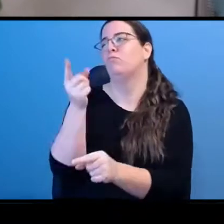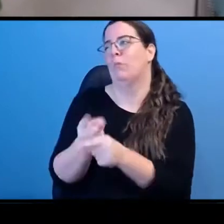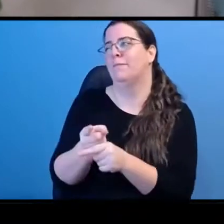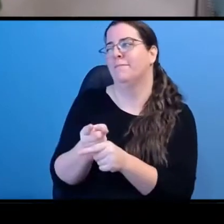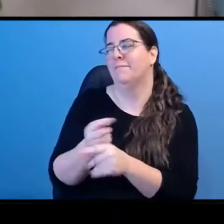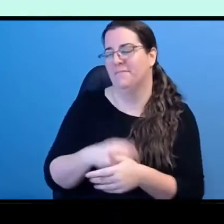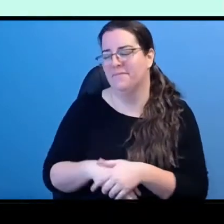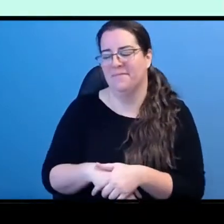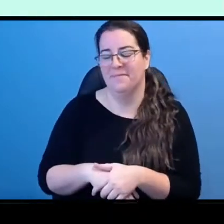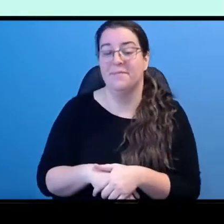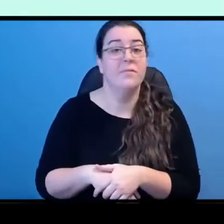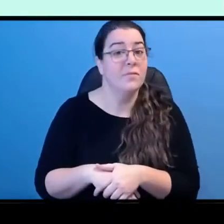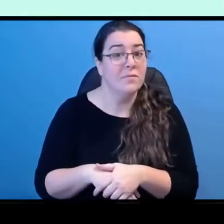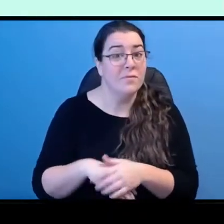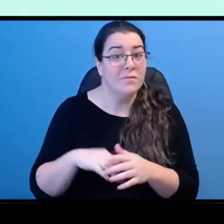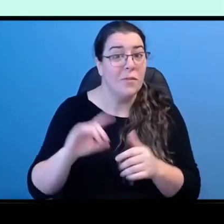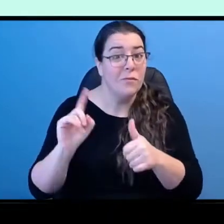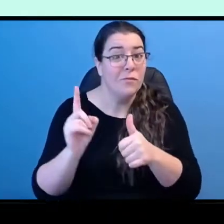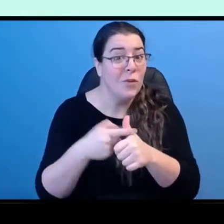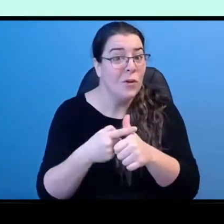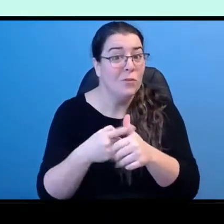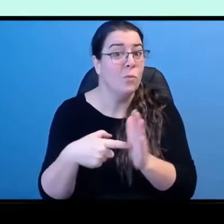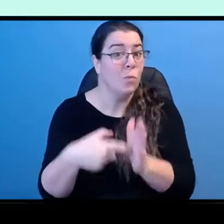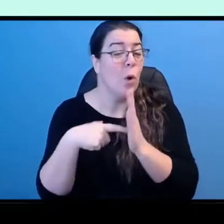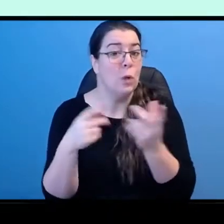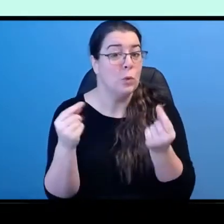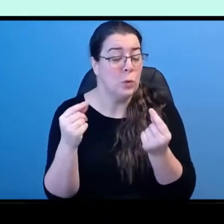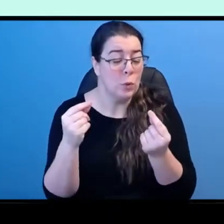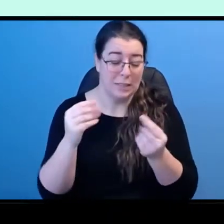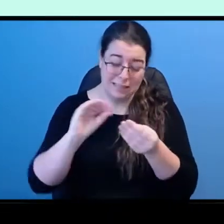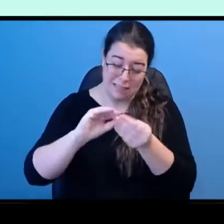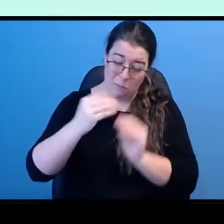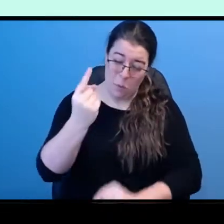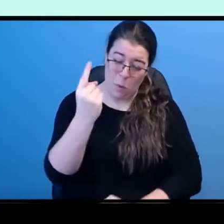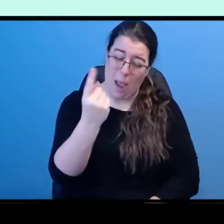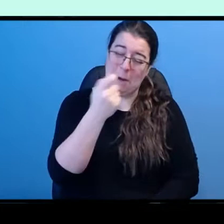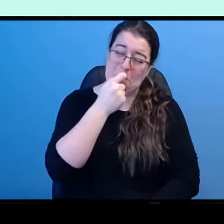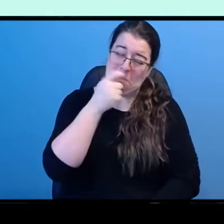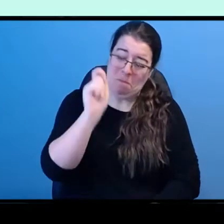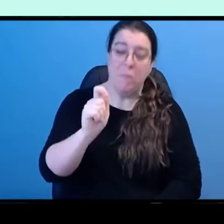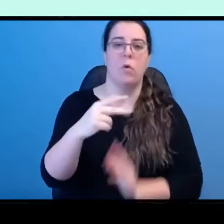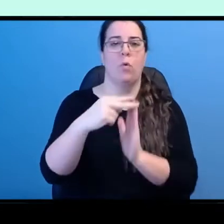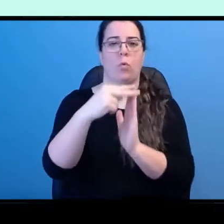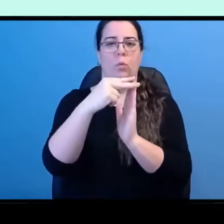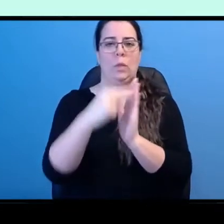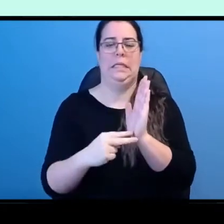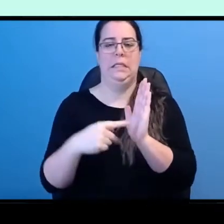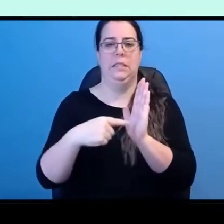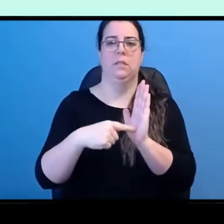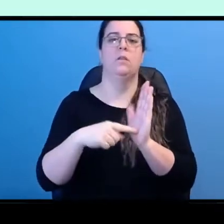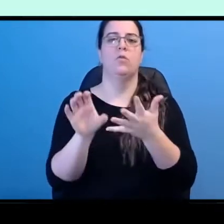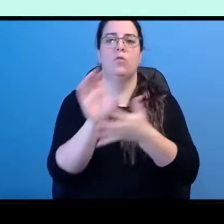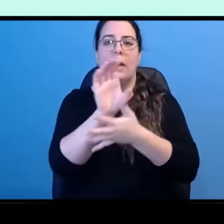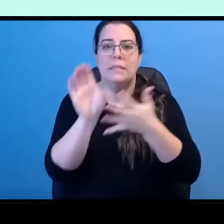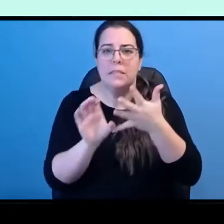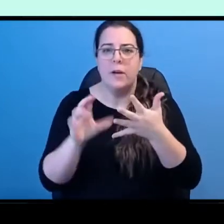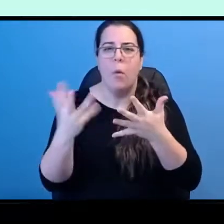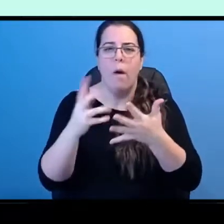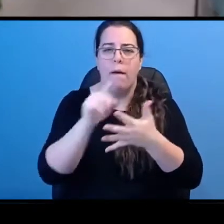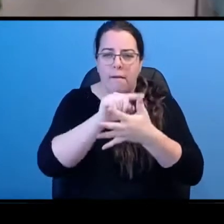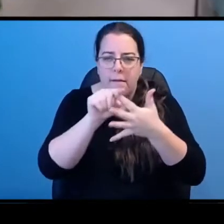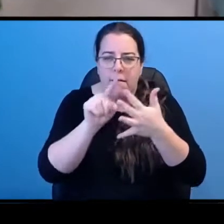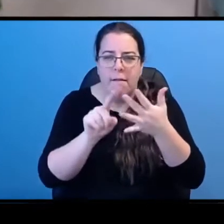number one, read the criteria of the grant. So what is it that this granting organization is looking